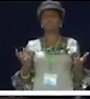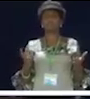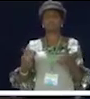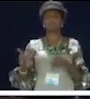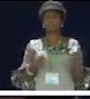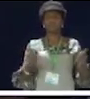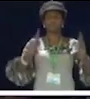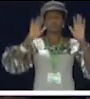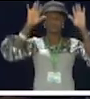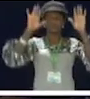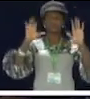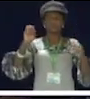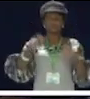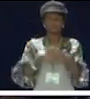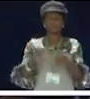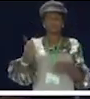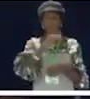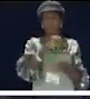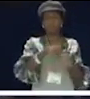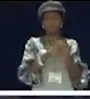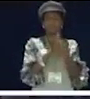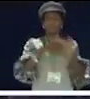Perform wonders in them.